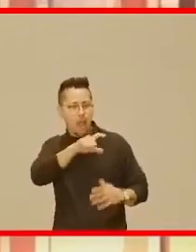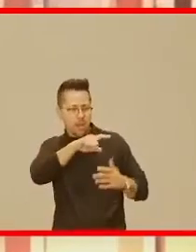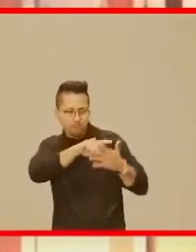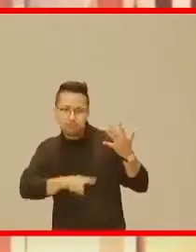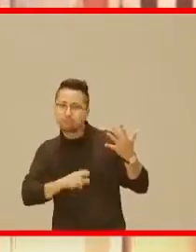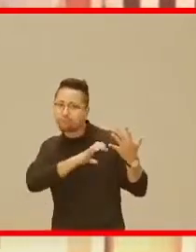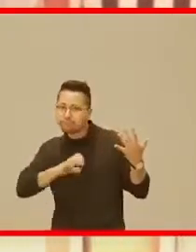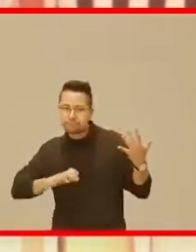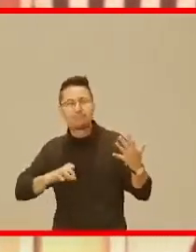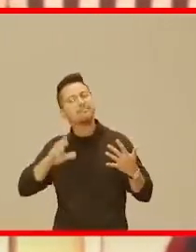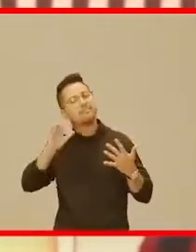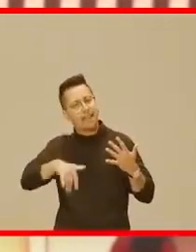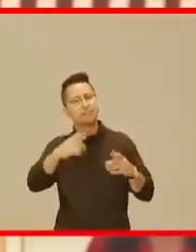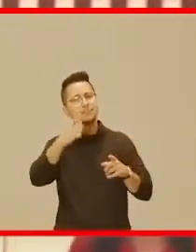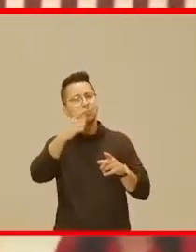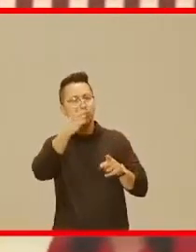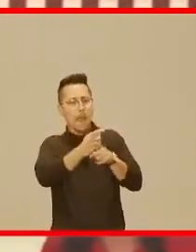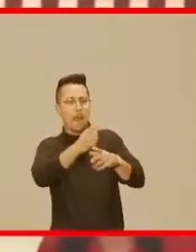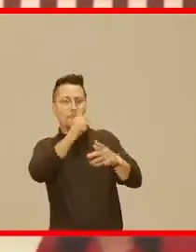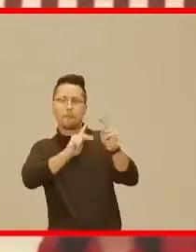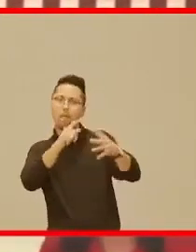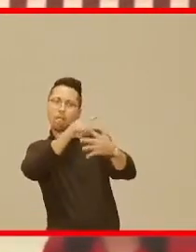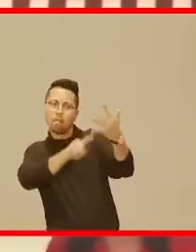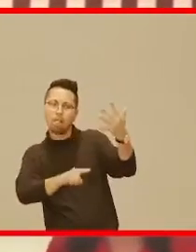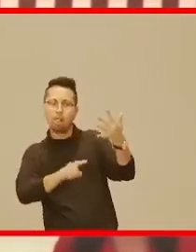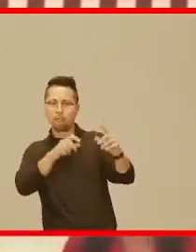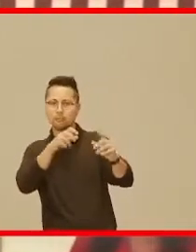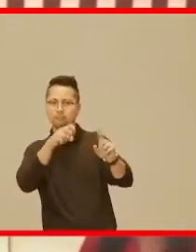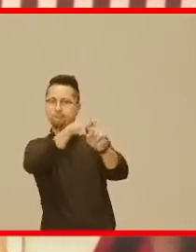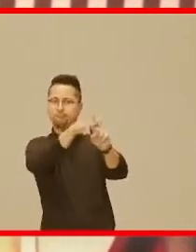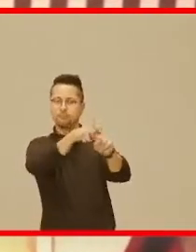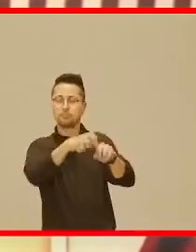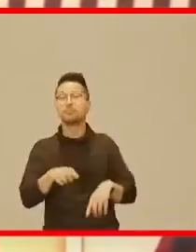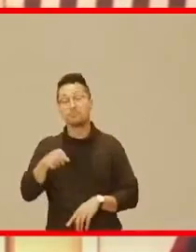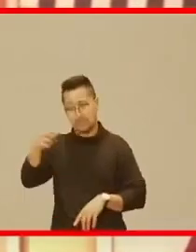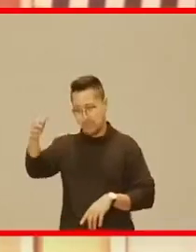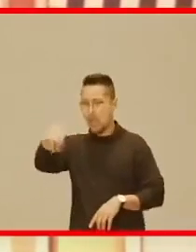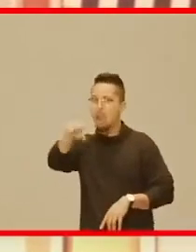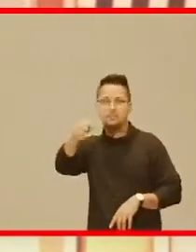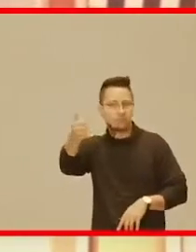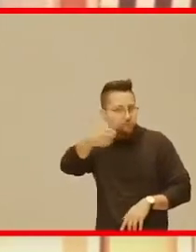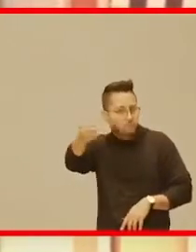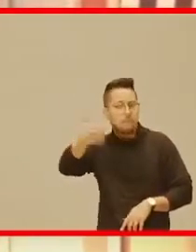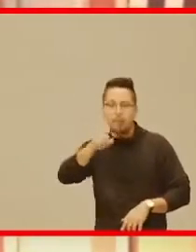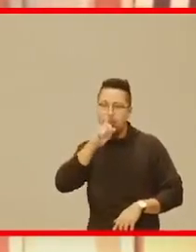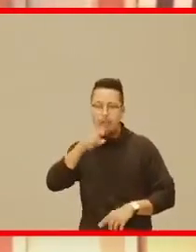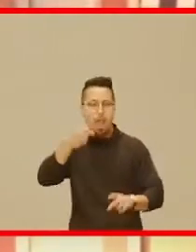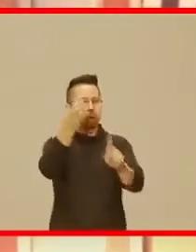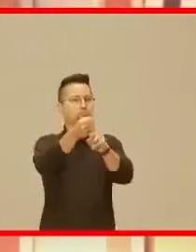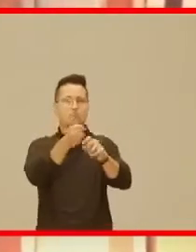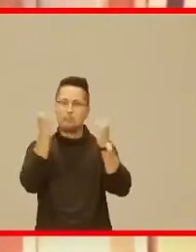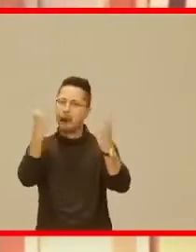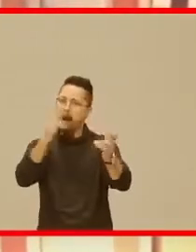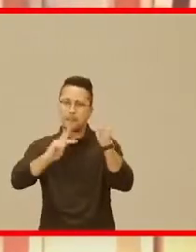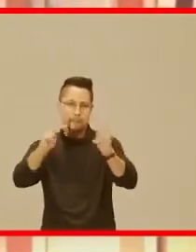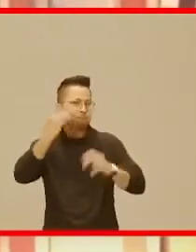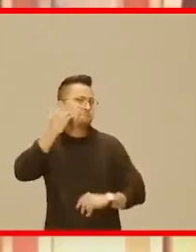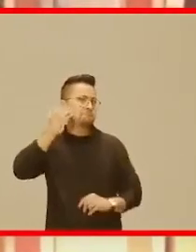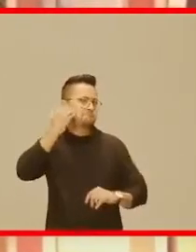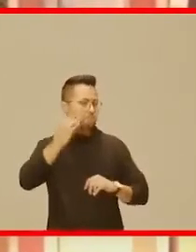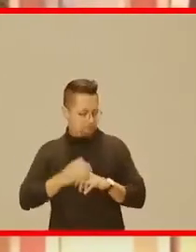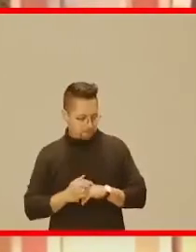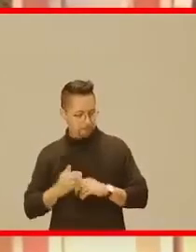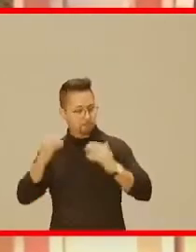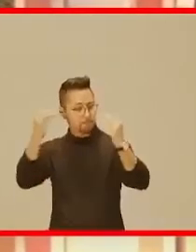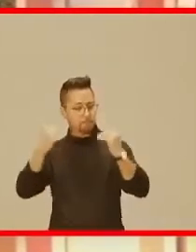for those guys. But transportation is critical, and I know it impacts a lot. Issues. Yeah, it really is. And in large part,